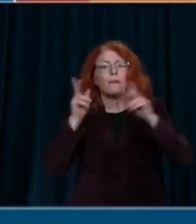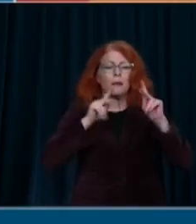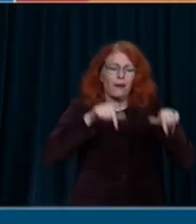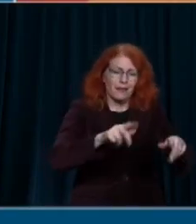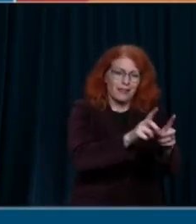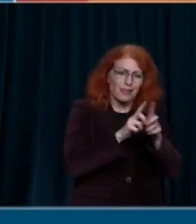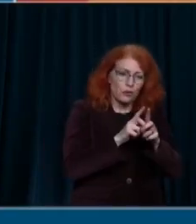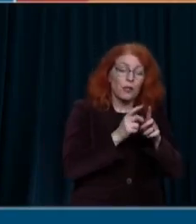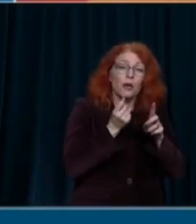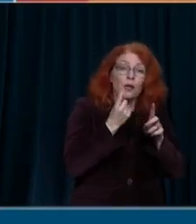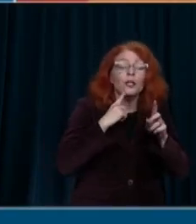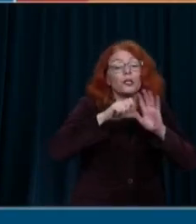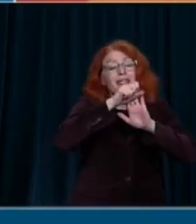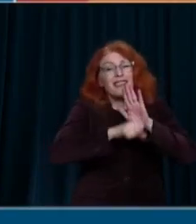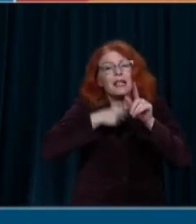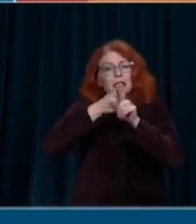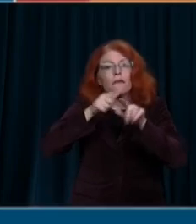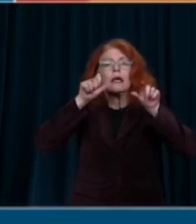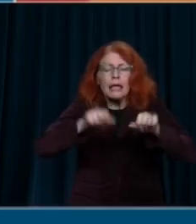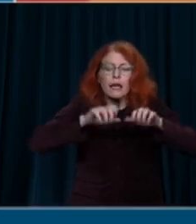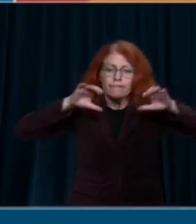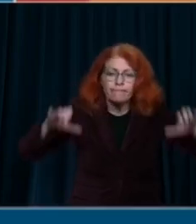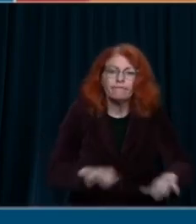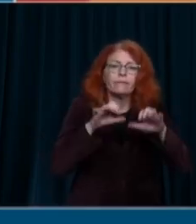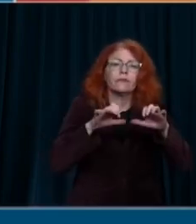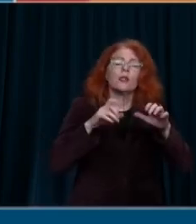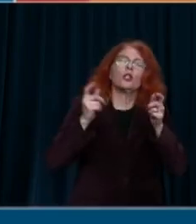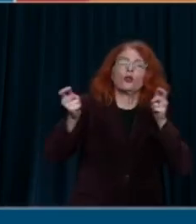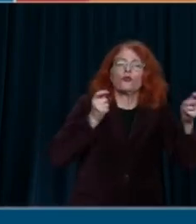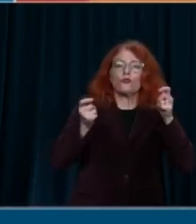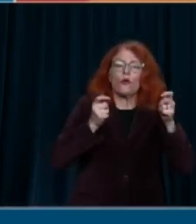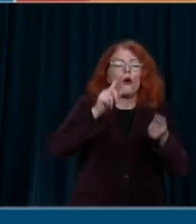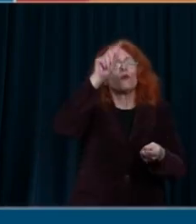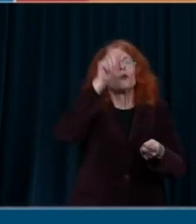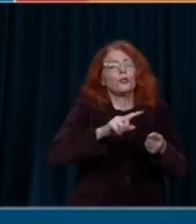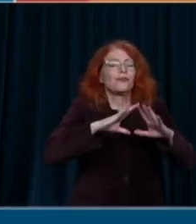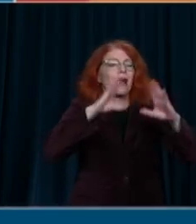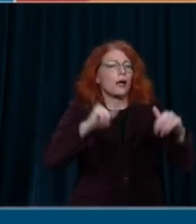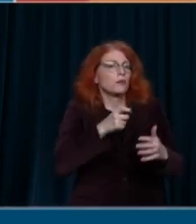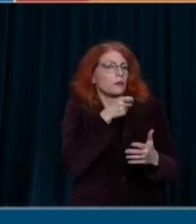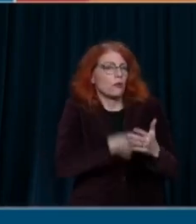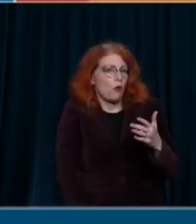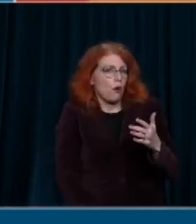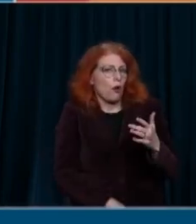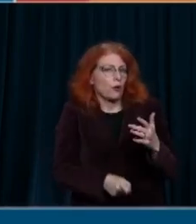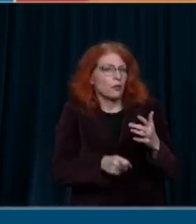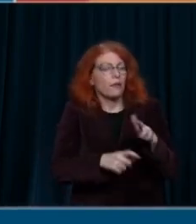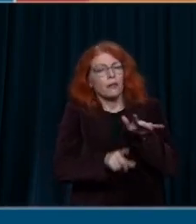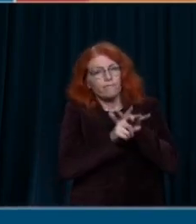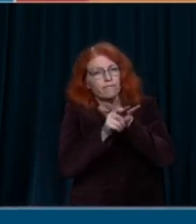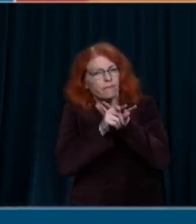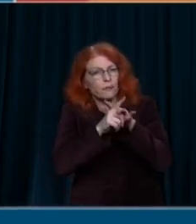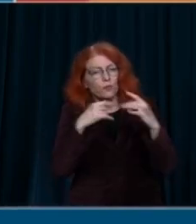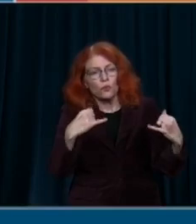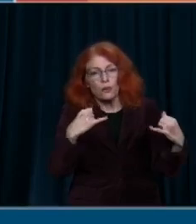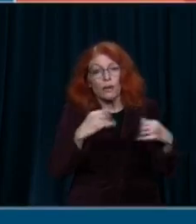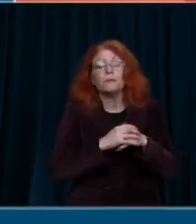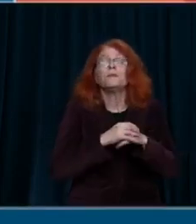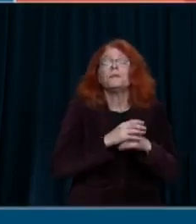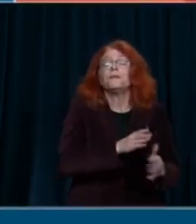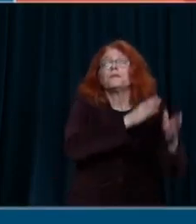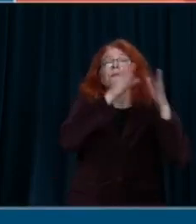that the state can take action to control and reduce the housing costs that are coming up today. We're going to move